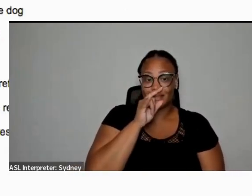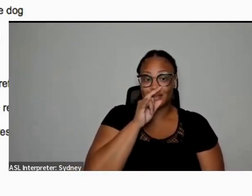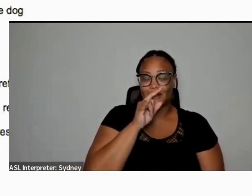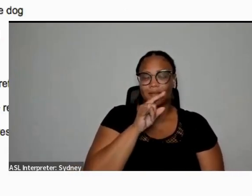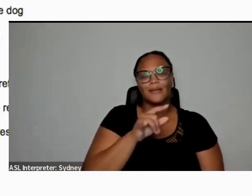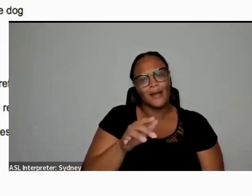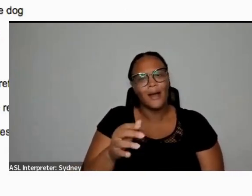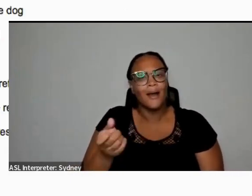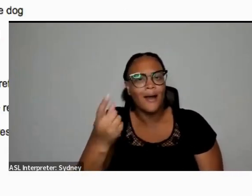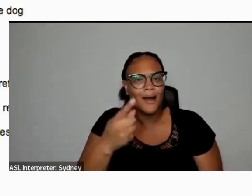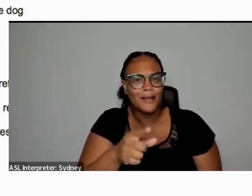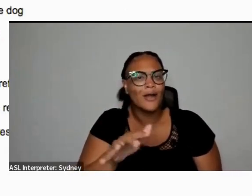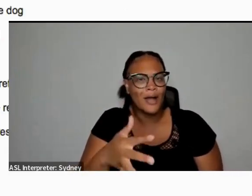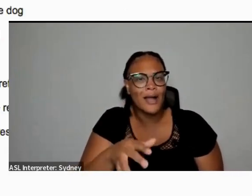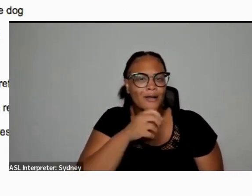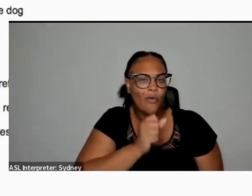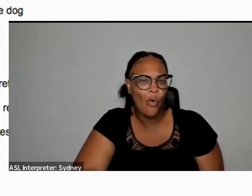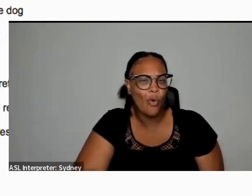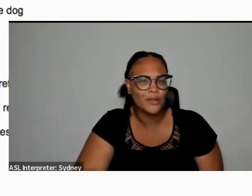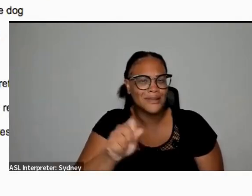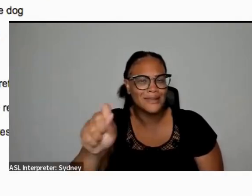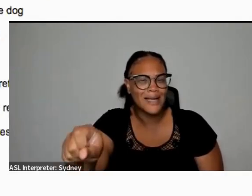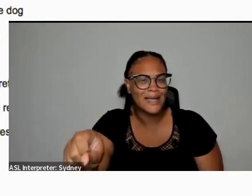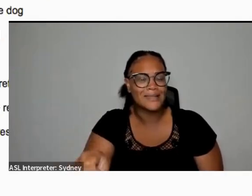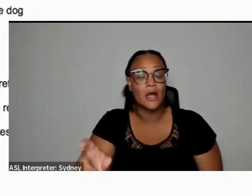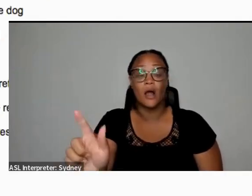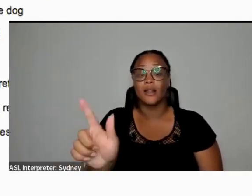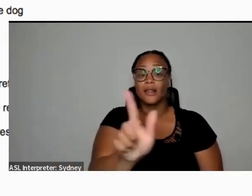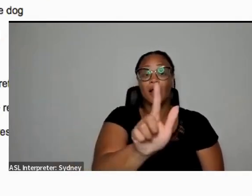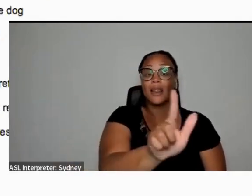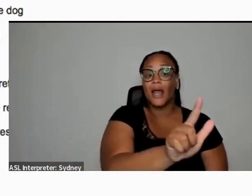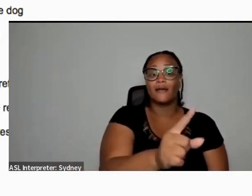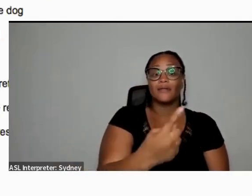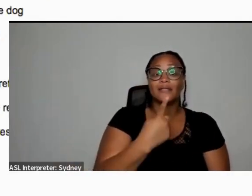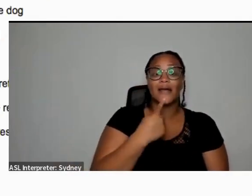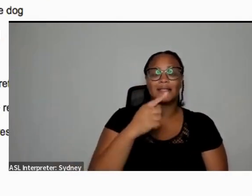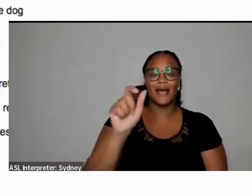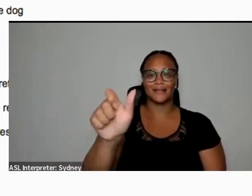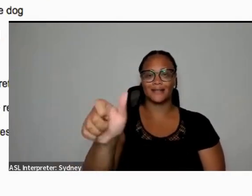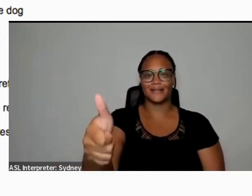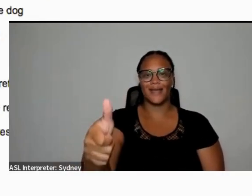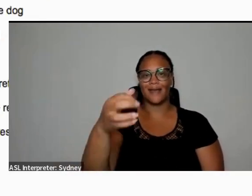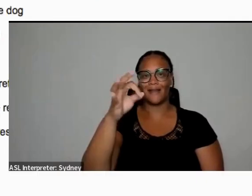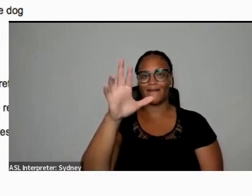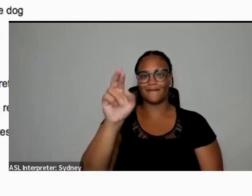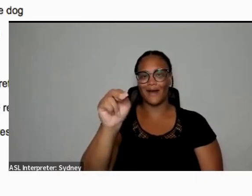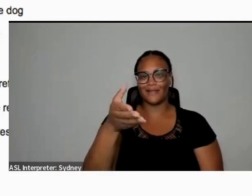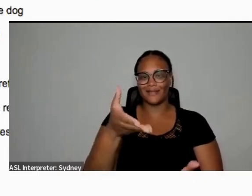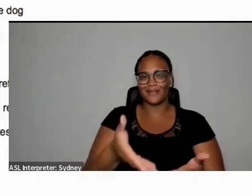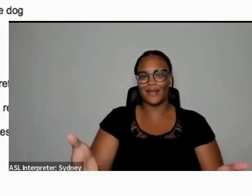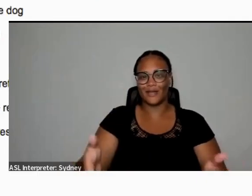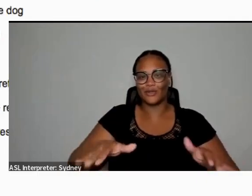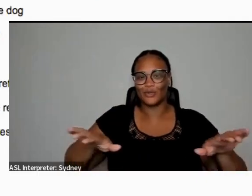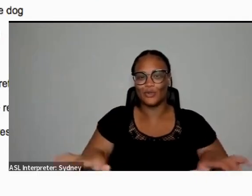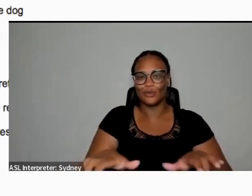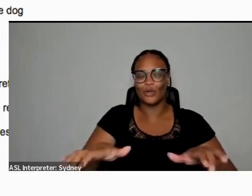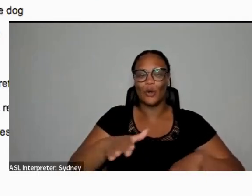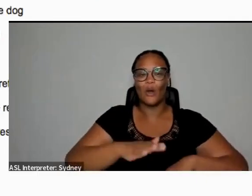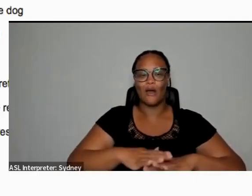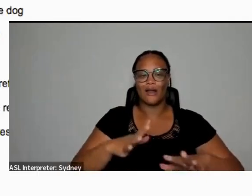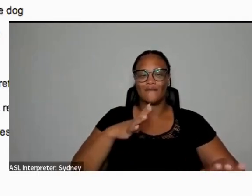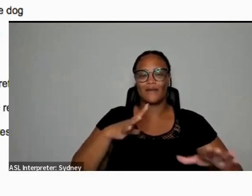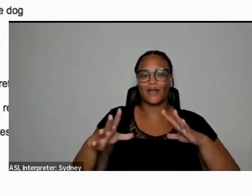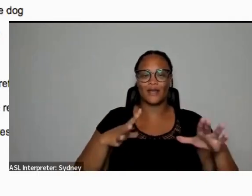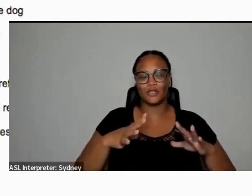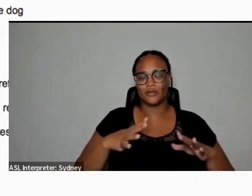says 10 fun things to do on vacation. And I worked with a classroom